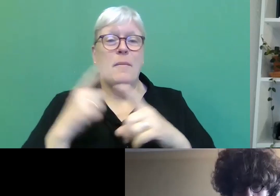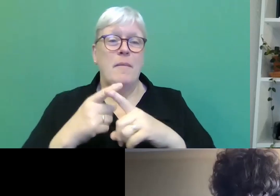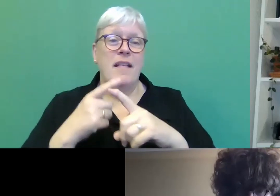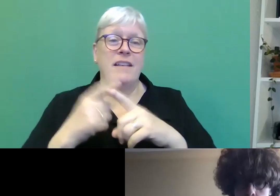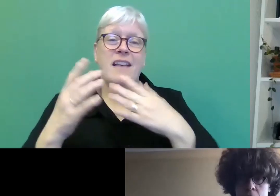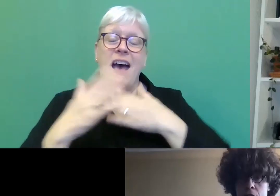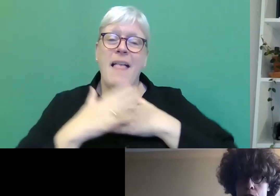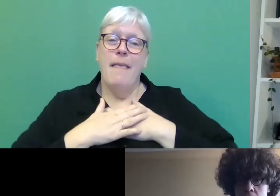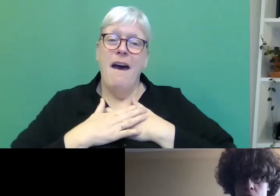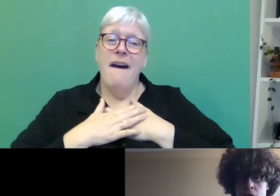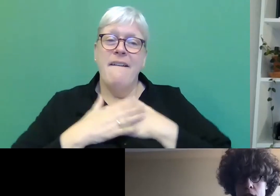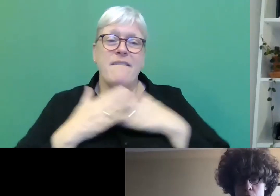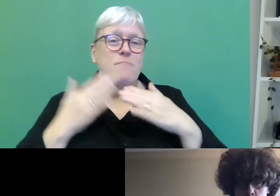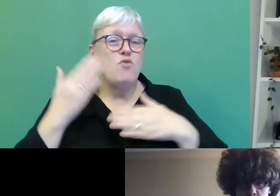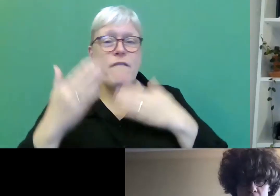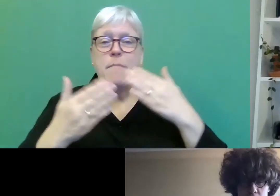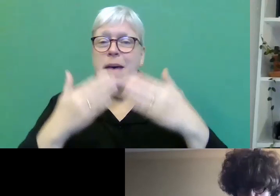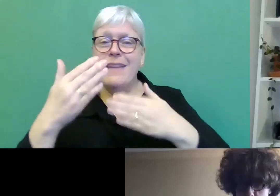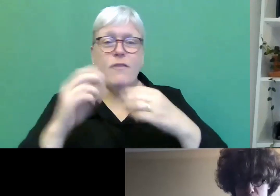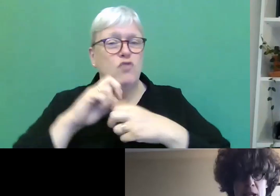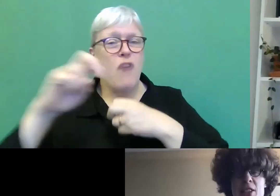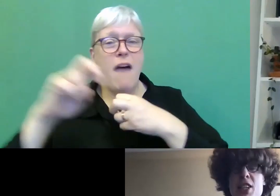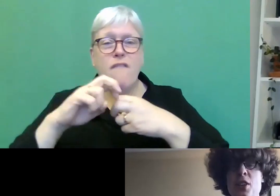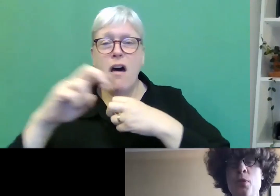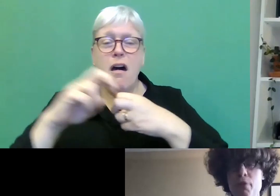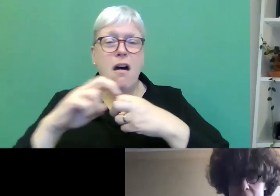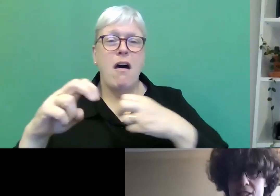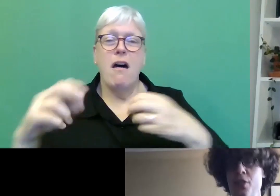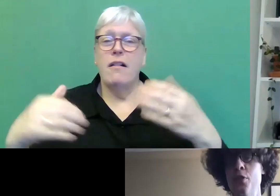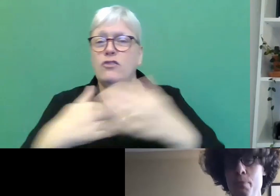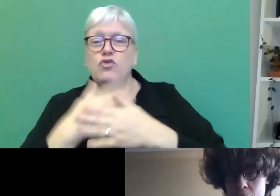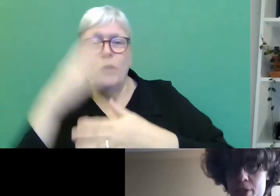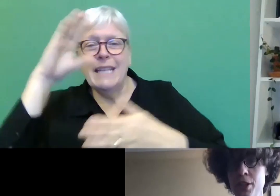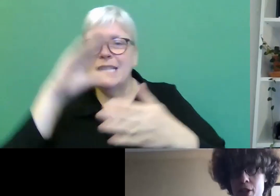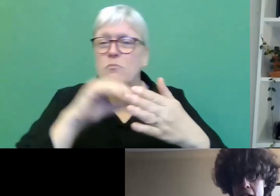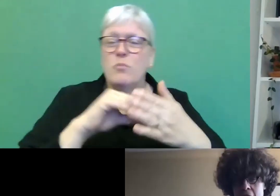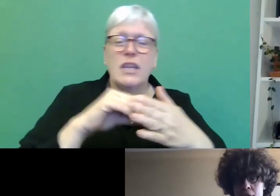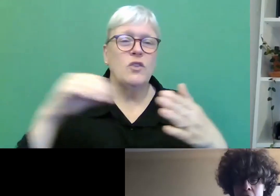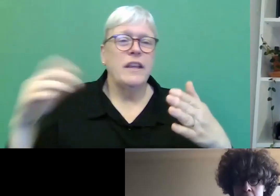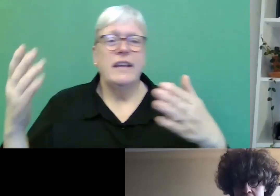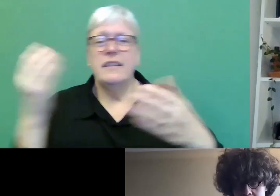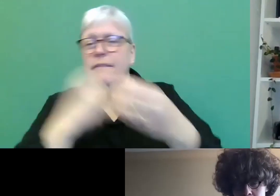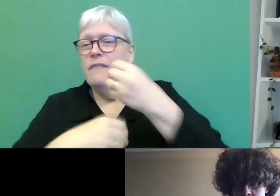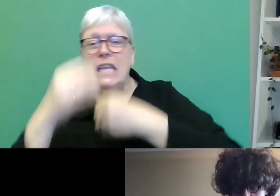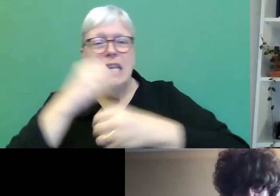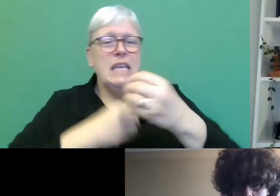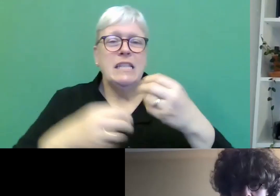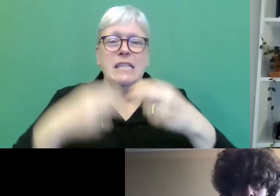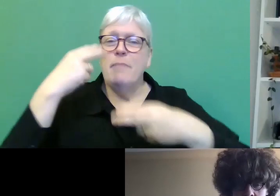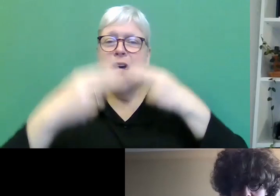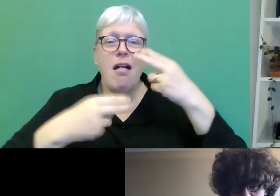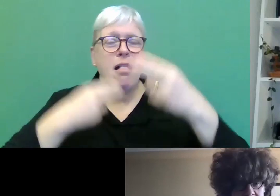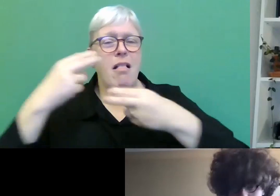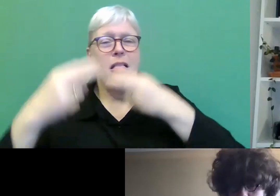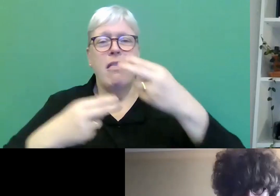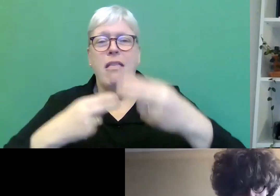I love the movement of travel. I love the new flavors, the new experiences, the new feasts and the new meals that you can have. As a writer,